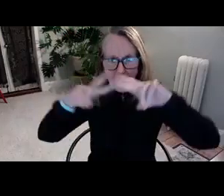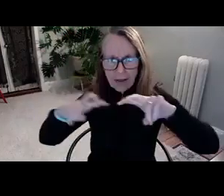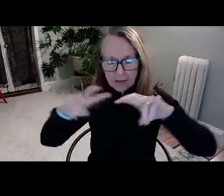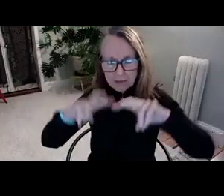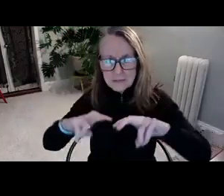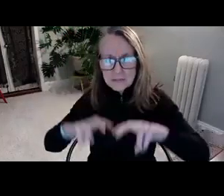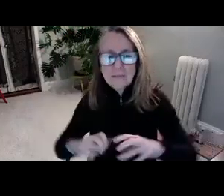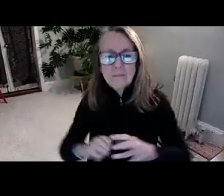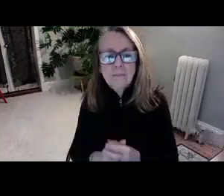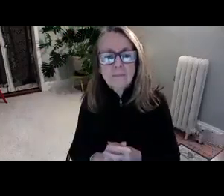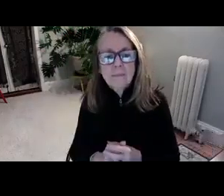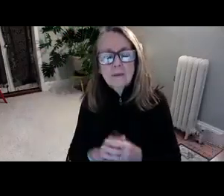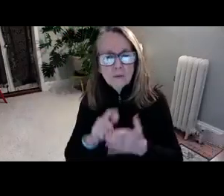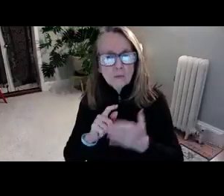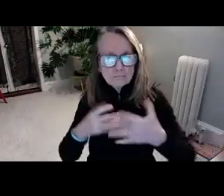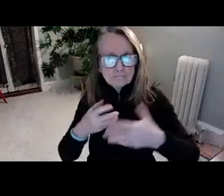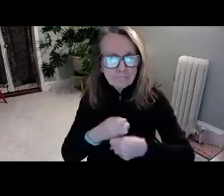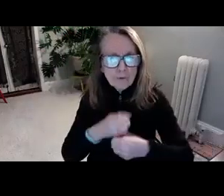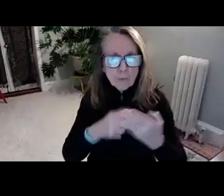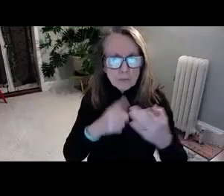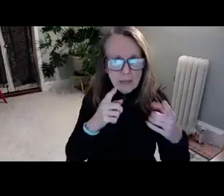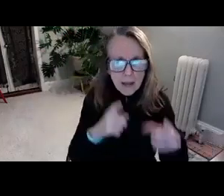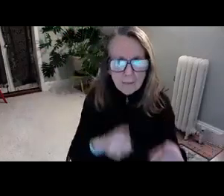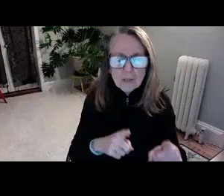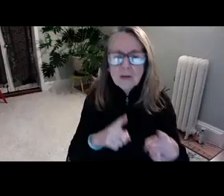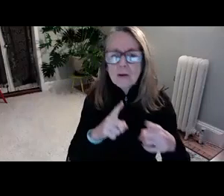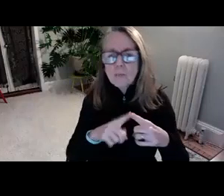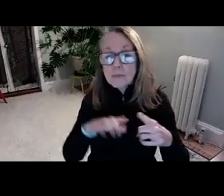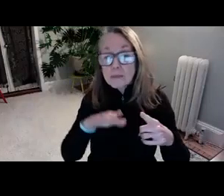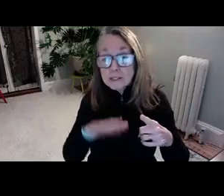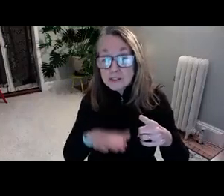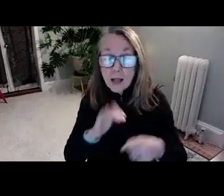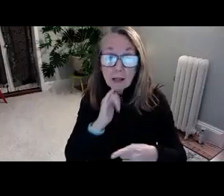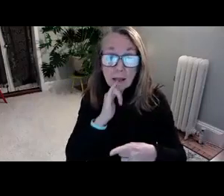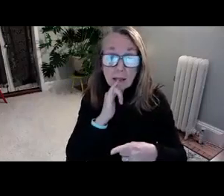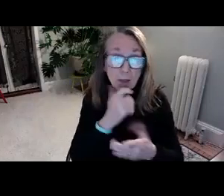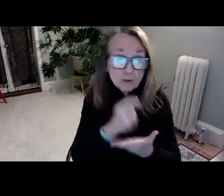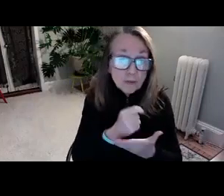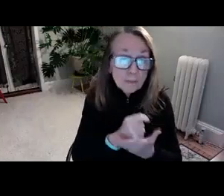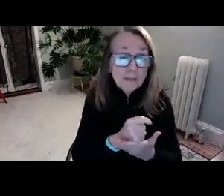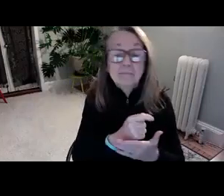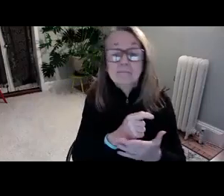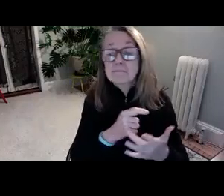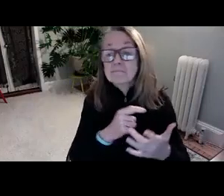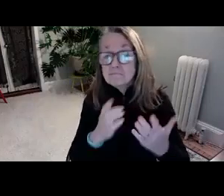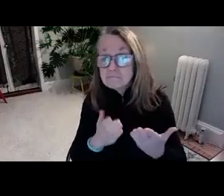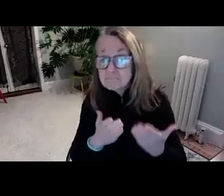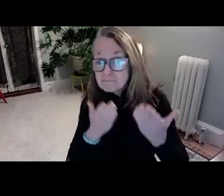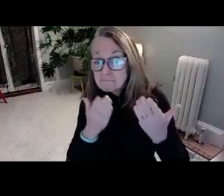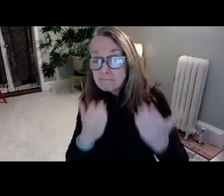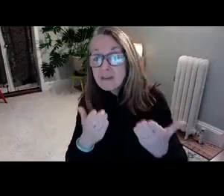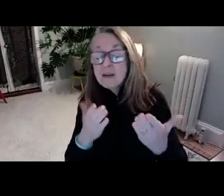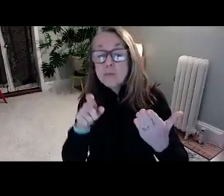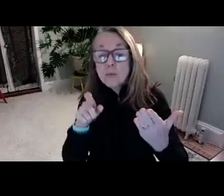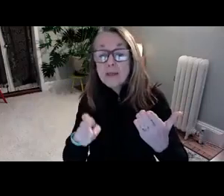broadly what's happening with child maltreatment and how we can better prevent it as a state, medication-assisted treatment enrollment